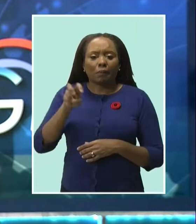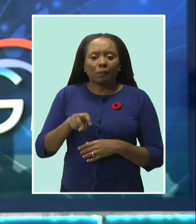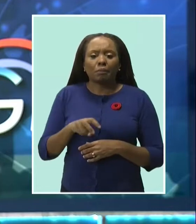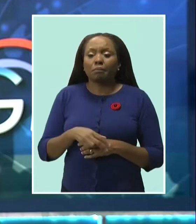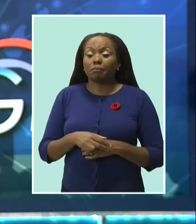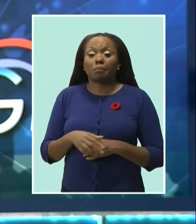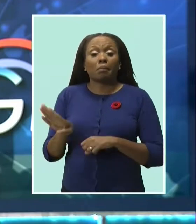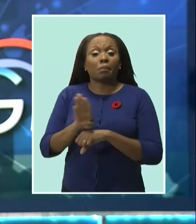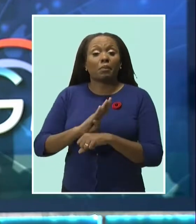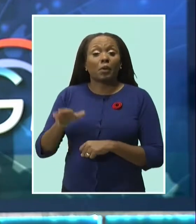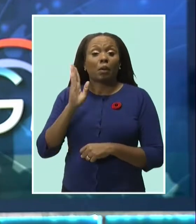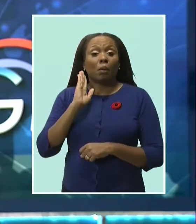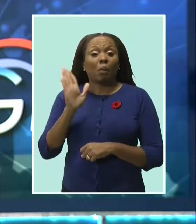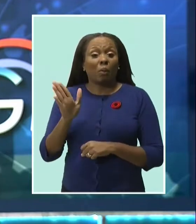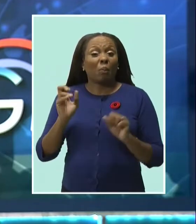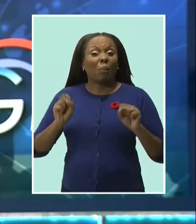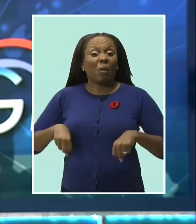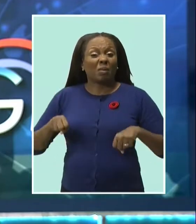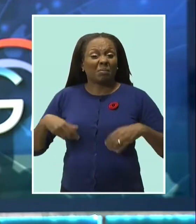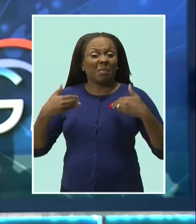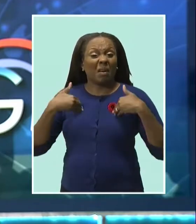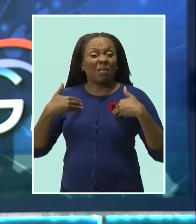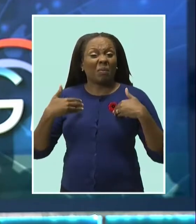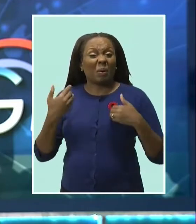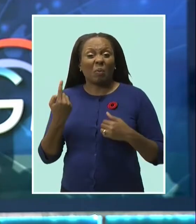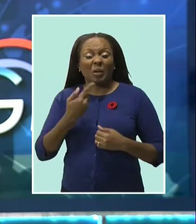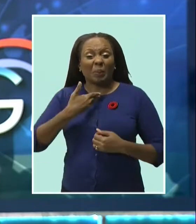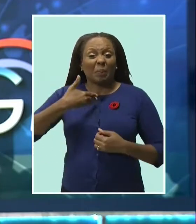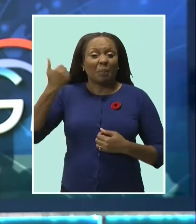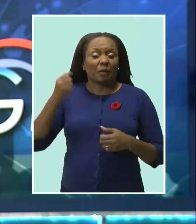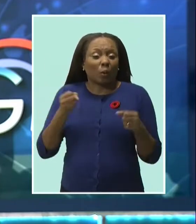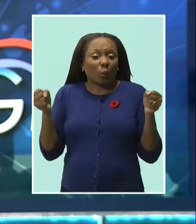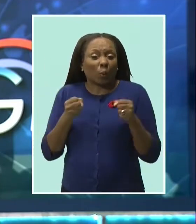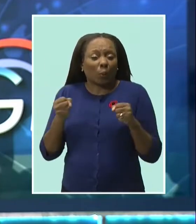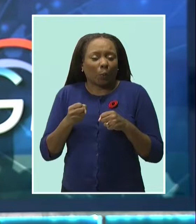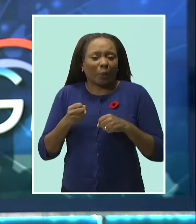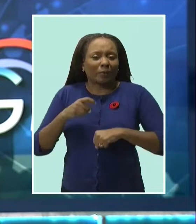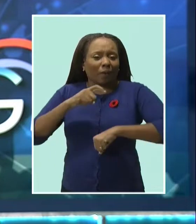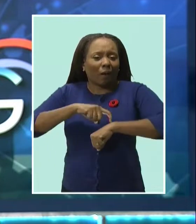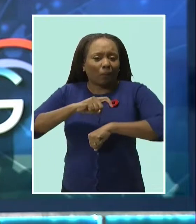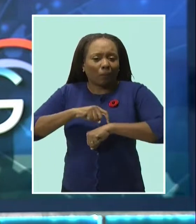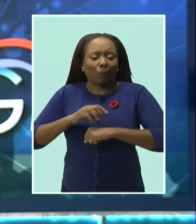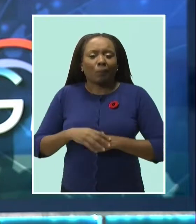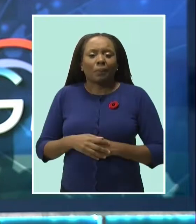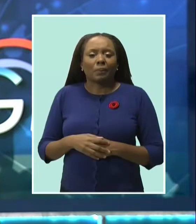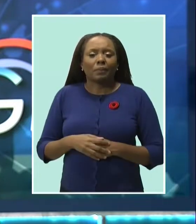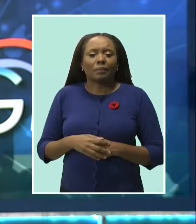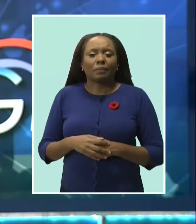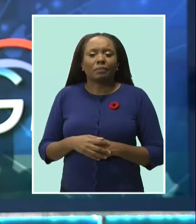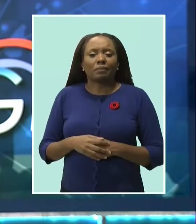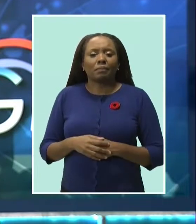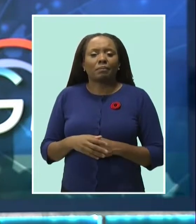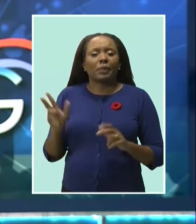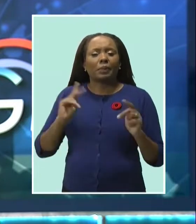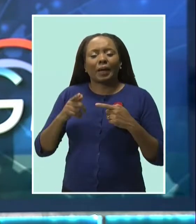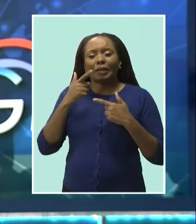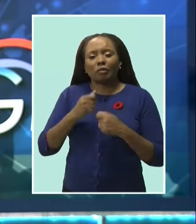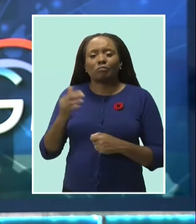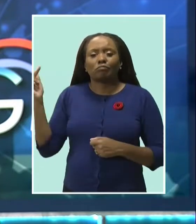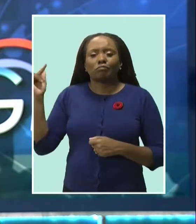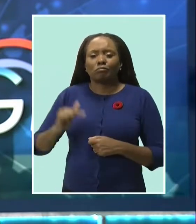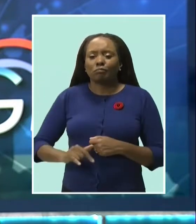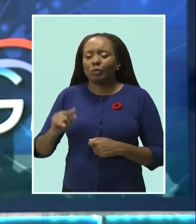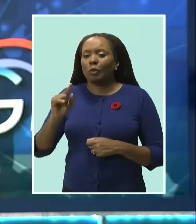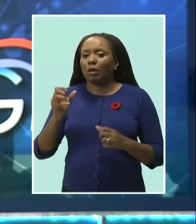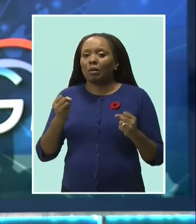up for one of the best winter tourist seasons in recent memory. According to her, interest in travel to Barbados is at an